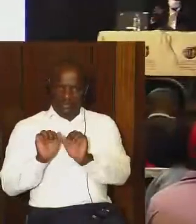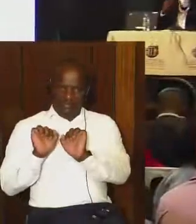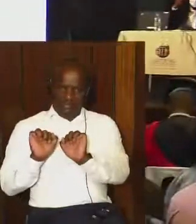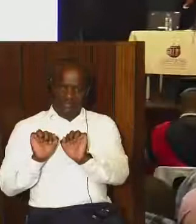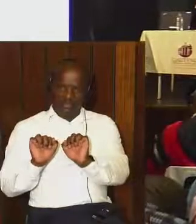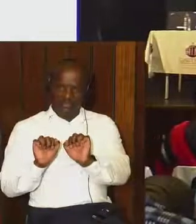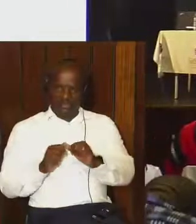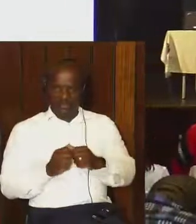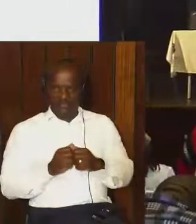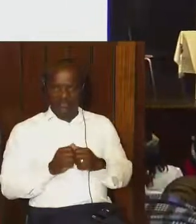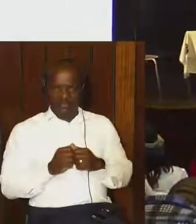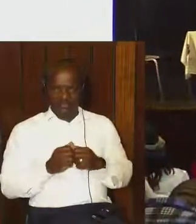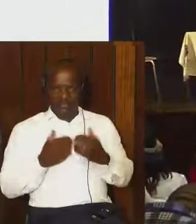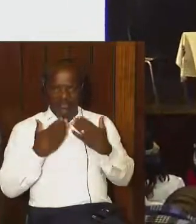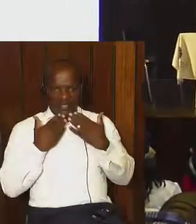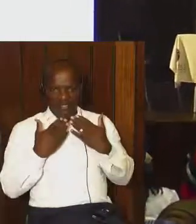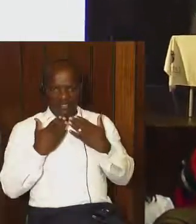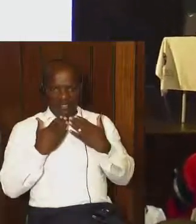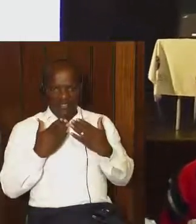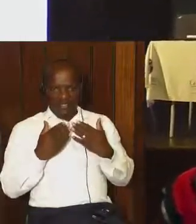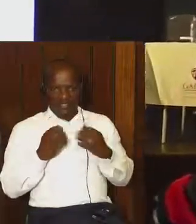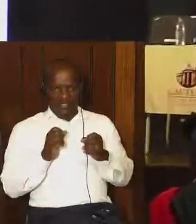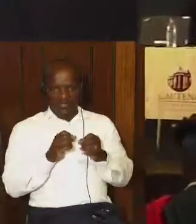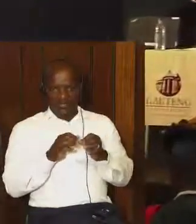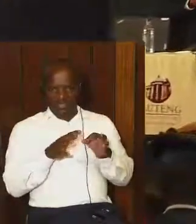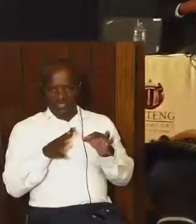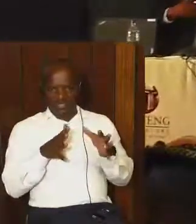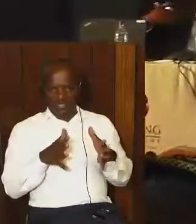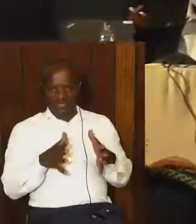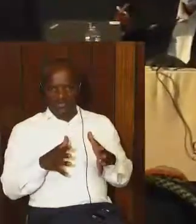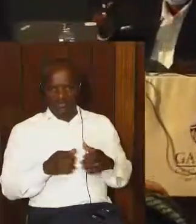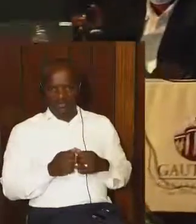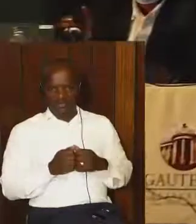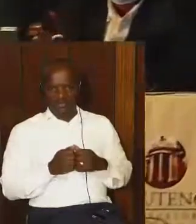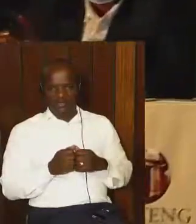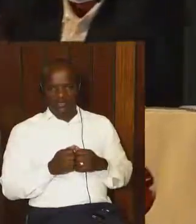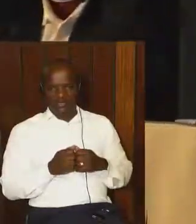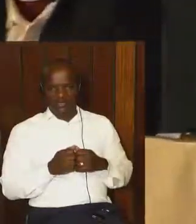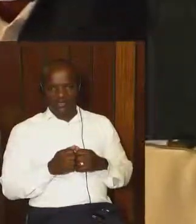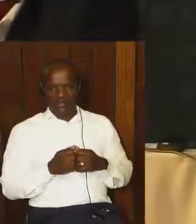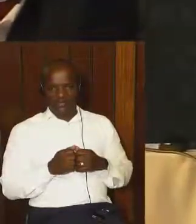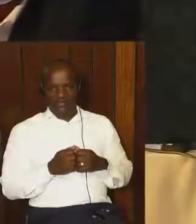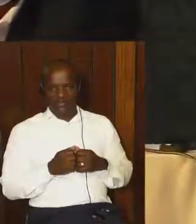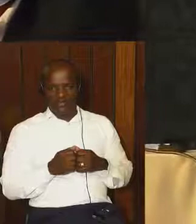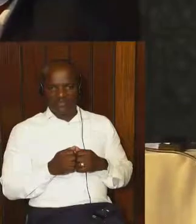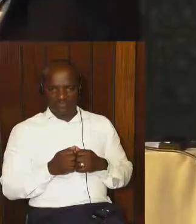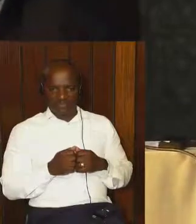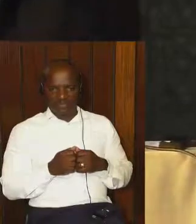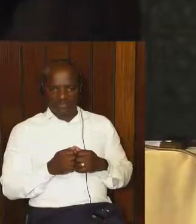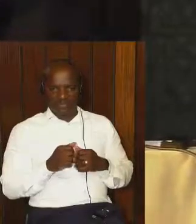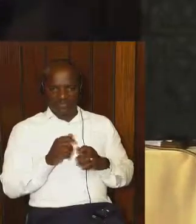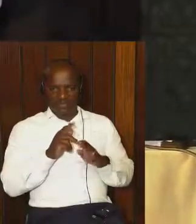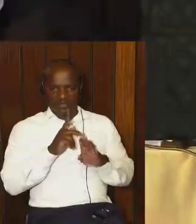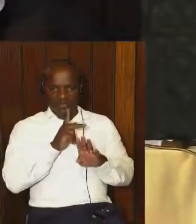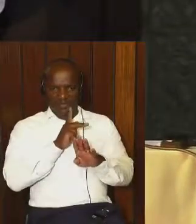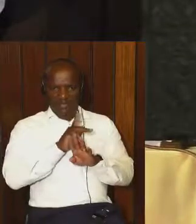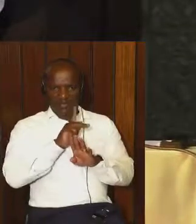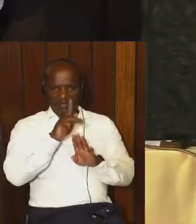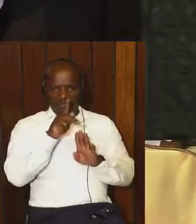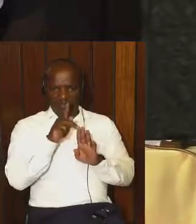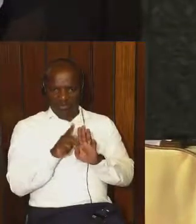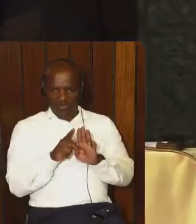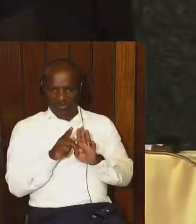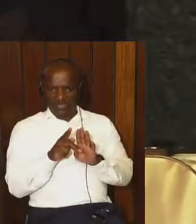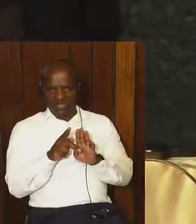Thank you, Chair. Chair, let me start off with a project where, and I know it's